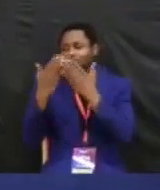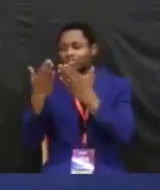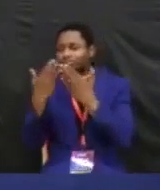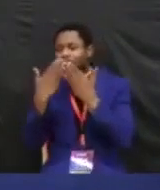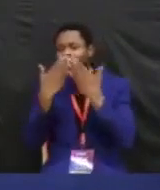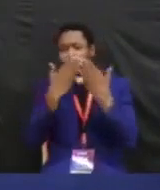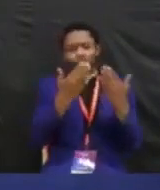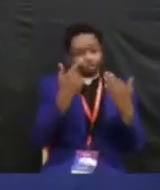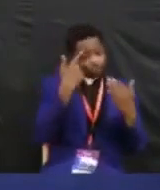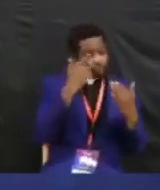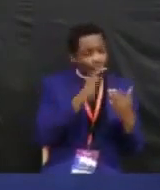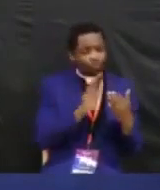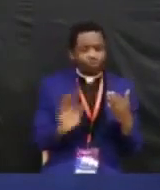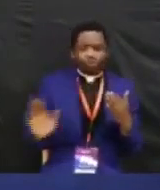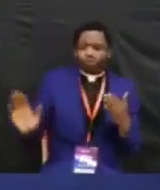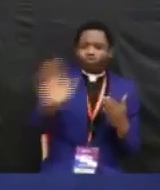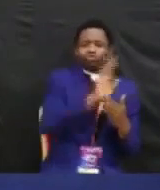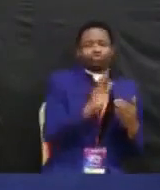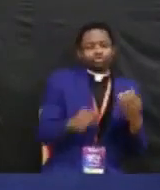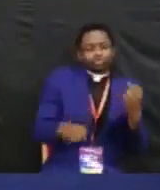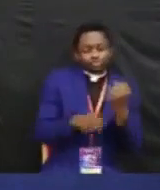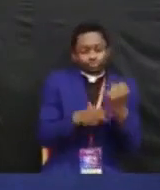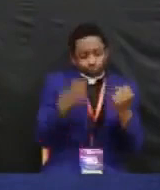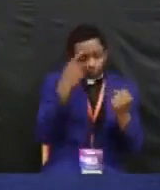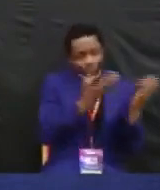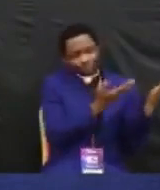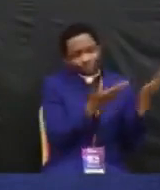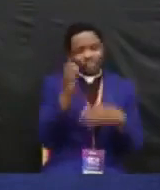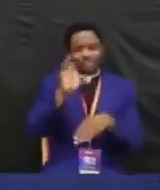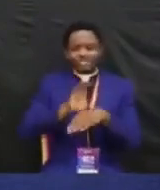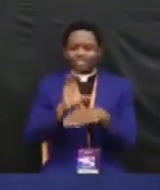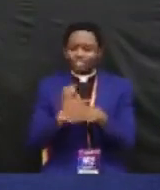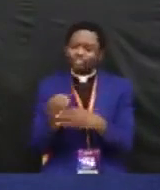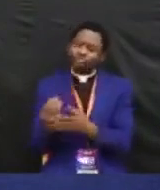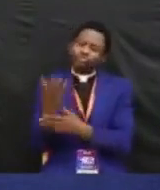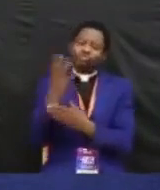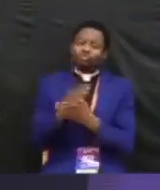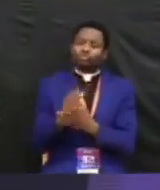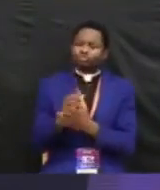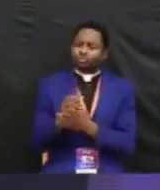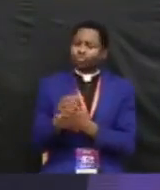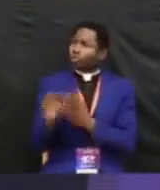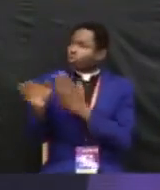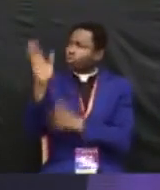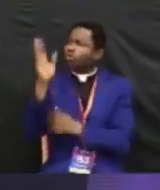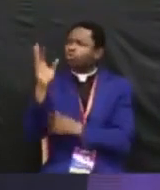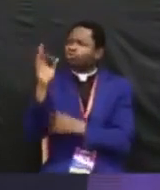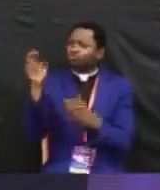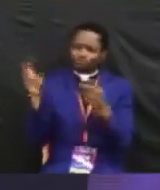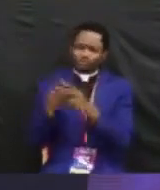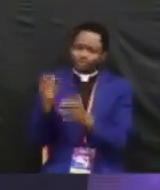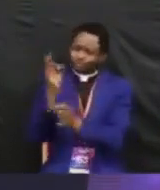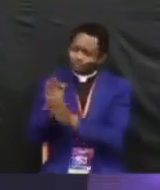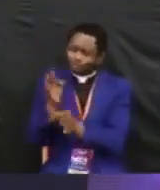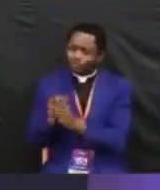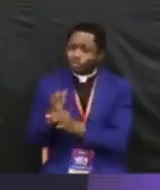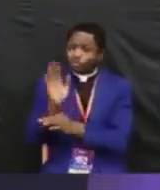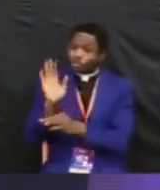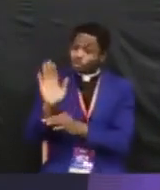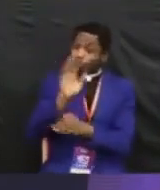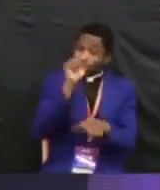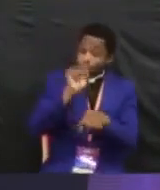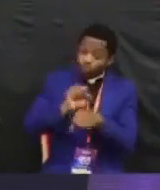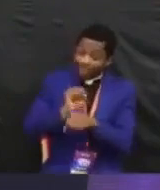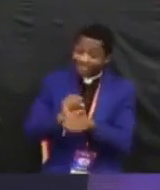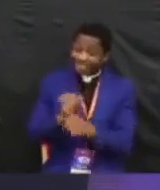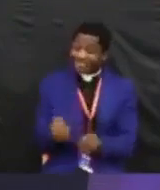support in bringing the Church of Pentecost this far. God is not unjust. He will not forget your work and the love you